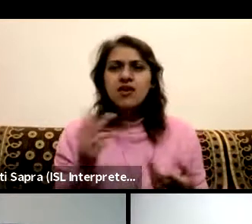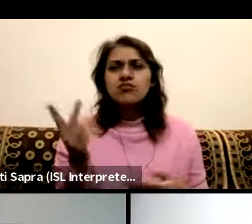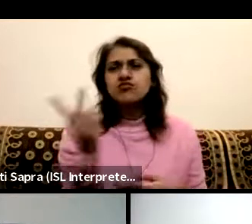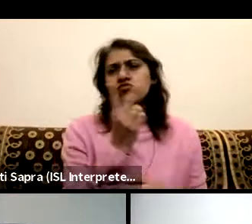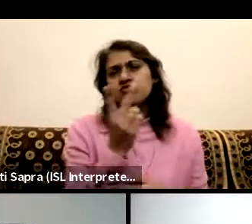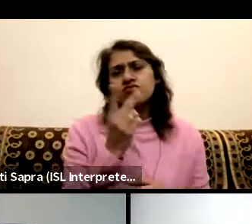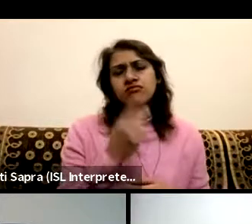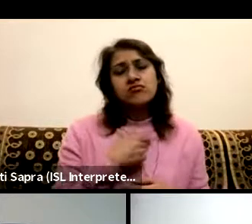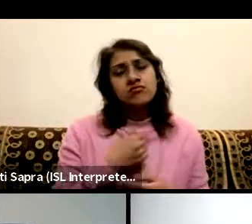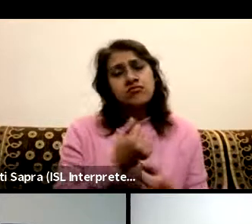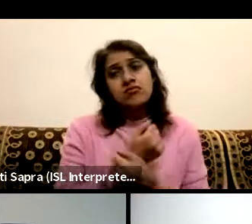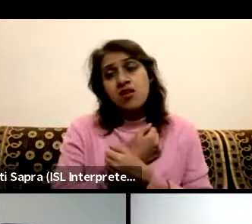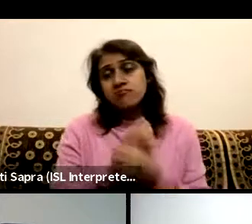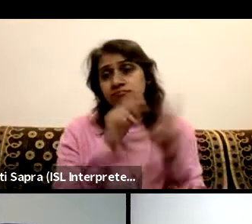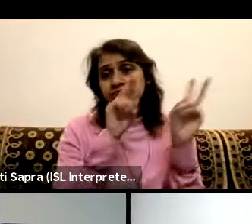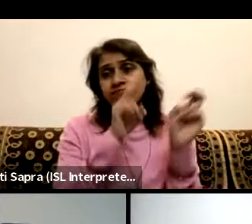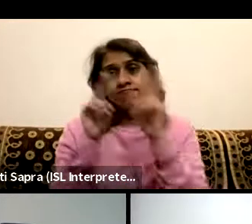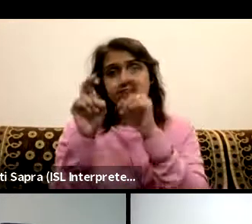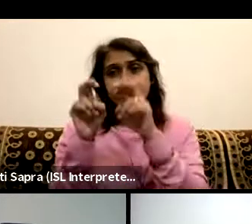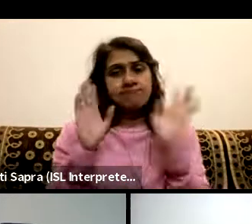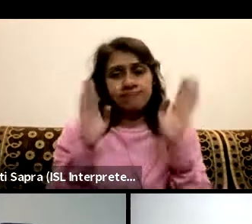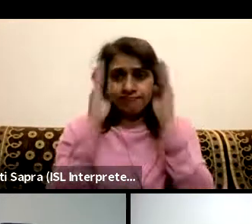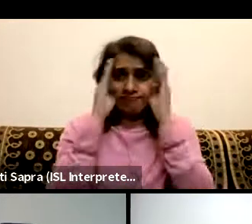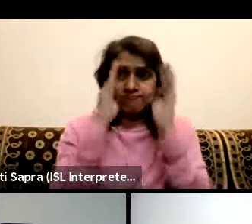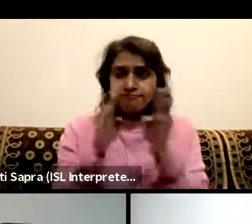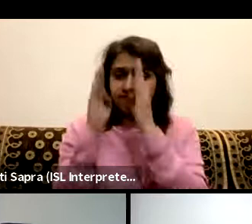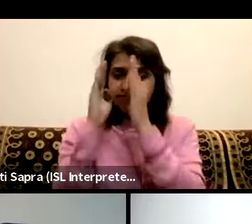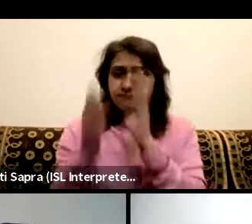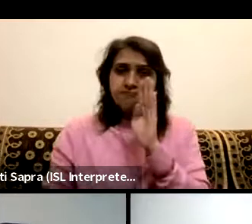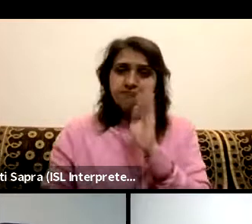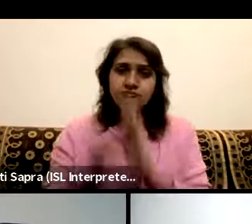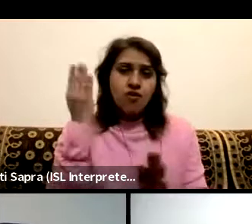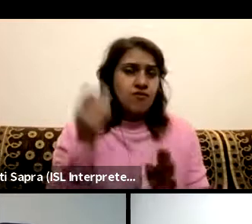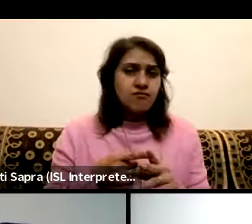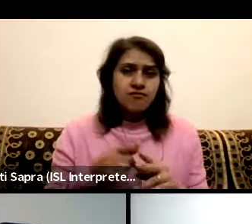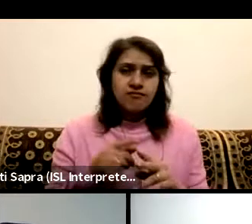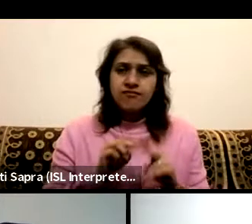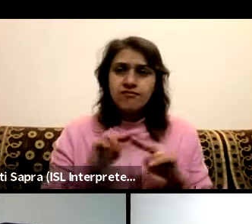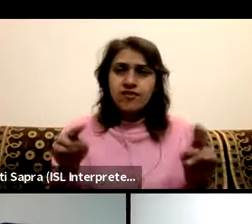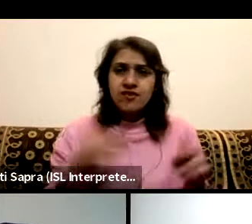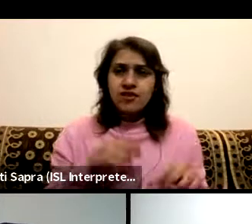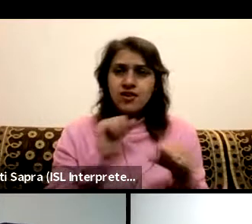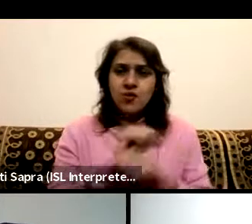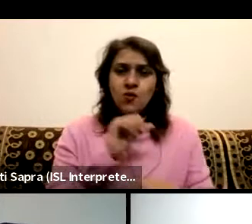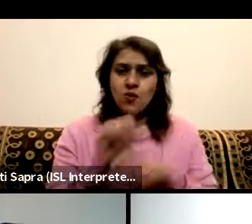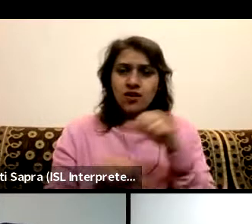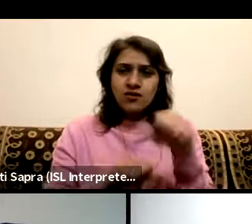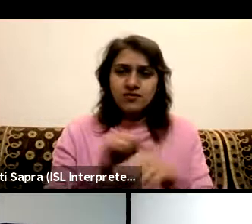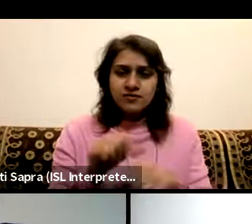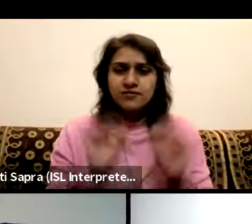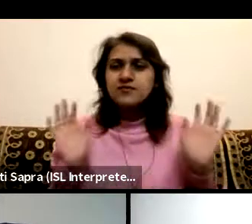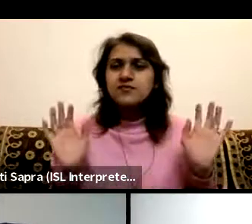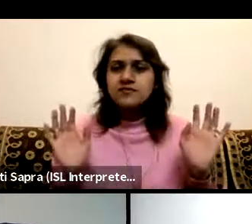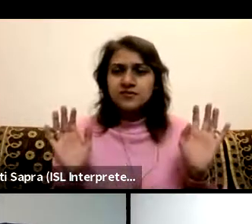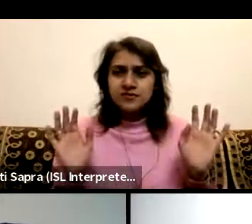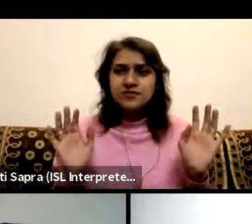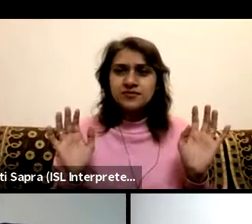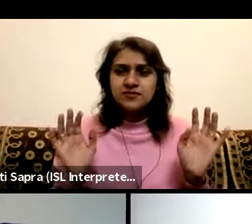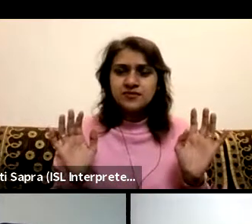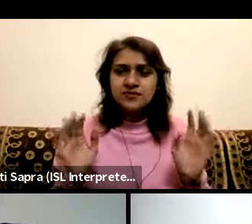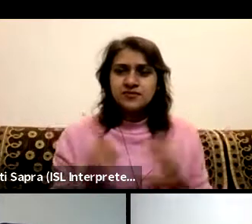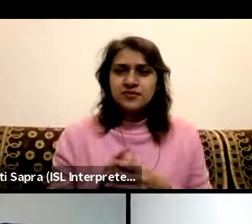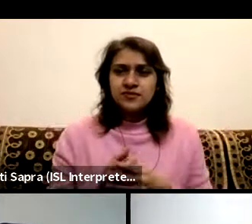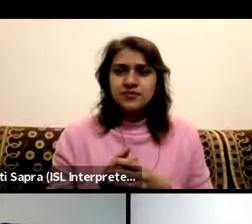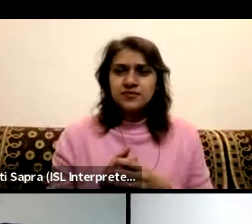favorite subjects. And as I'm getting older, so I'm crossing my border, so going